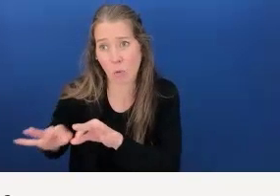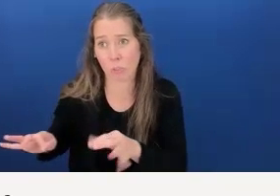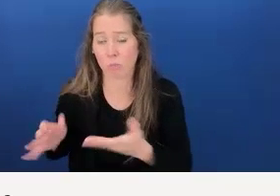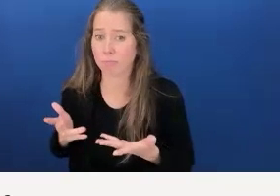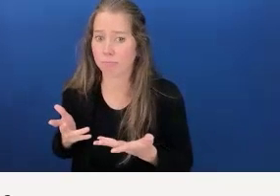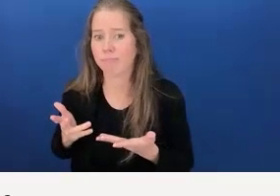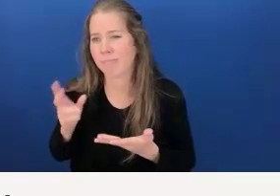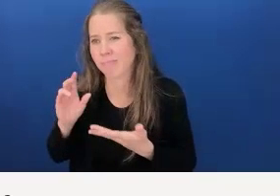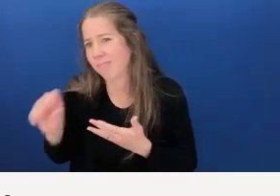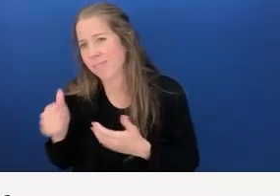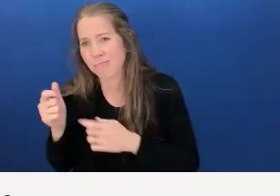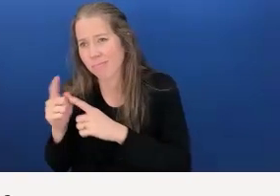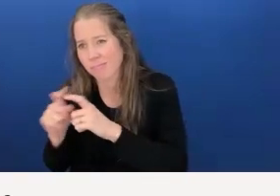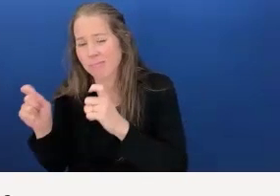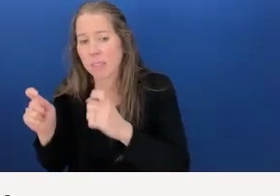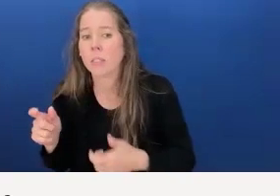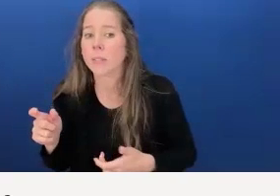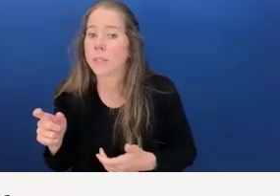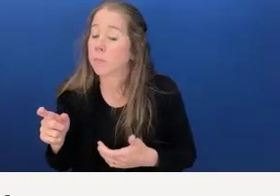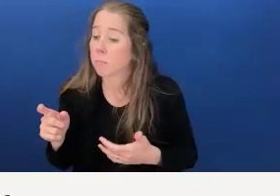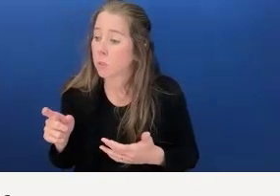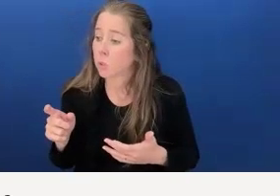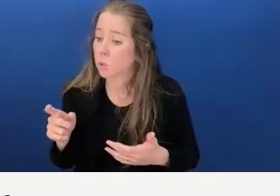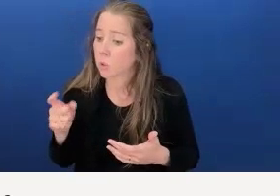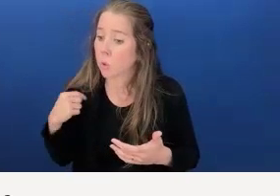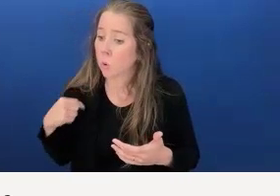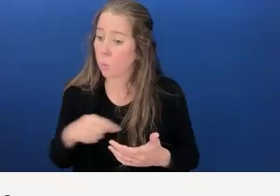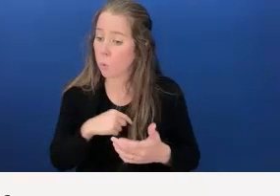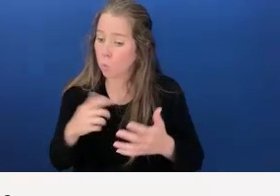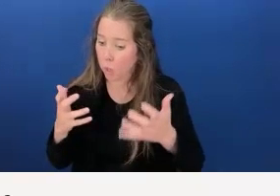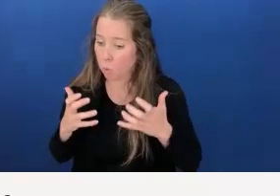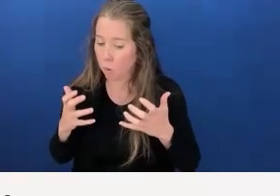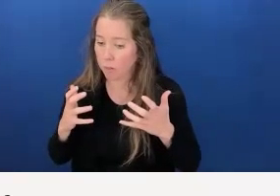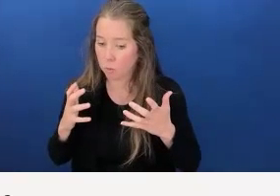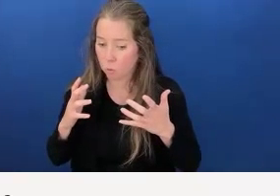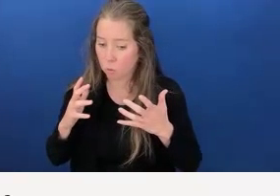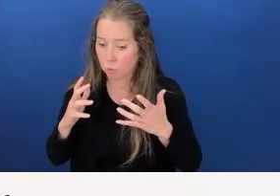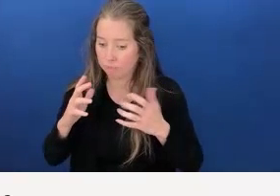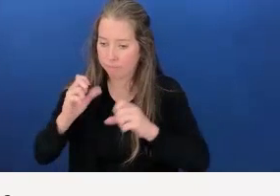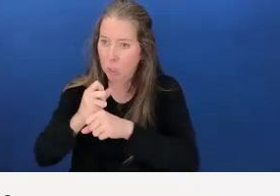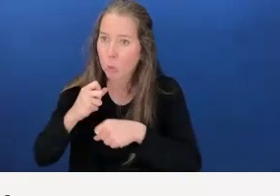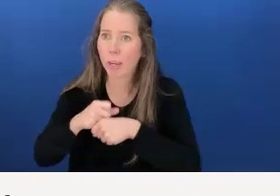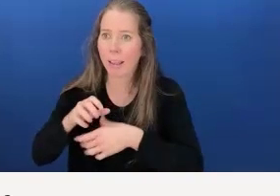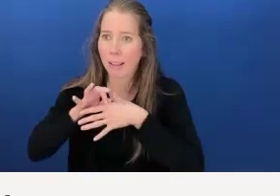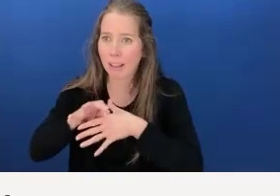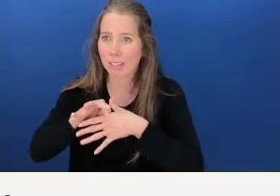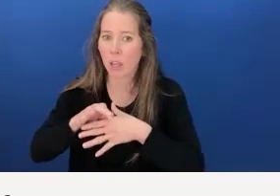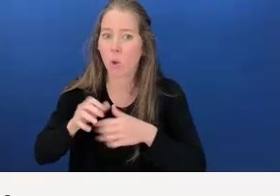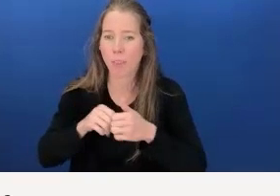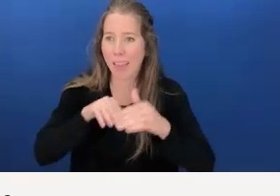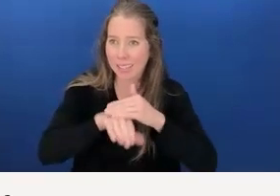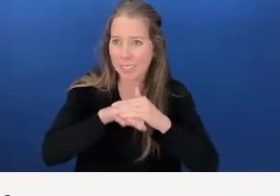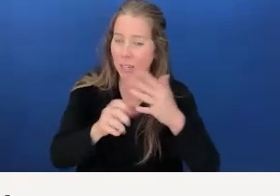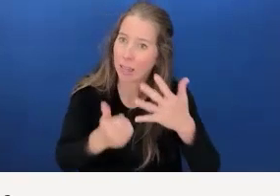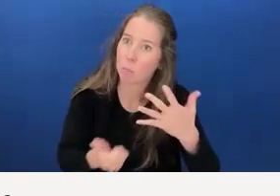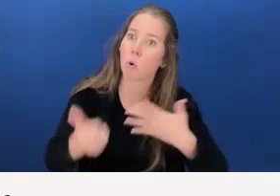so forth. And so when we want to start or create content with accessibility at the forefront,